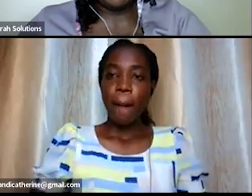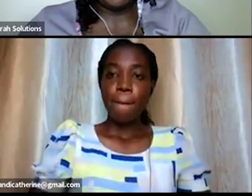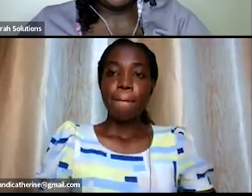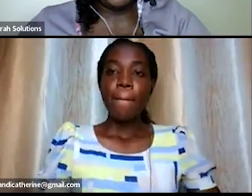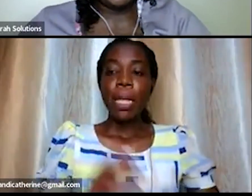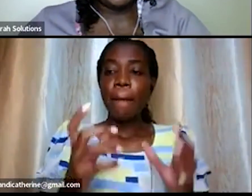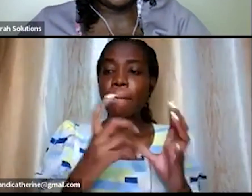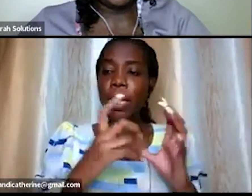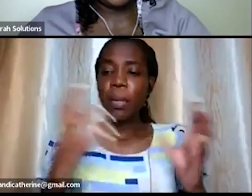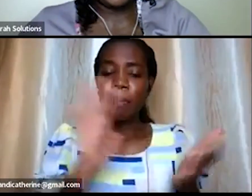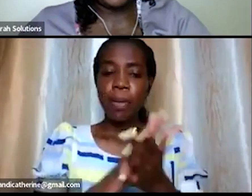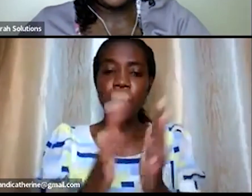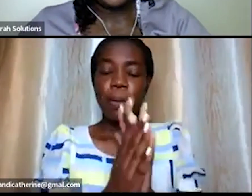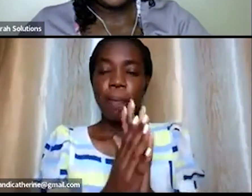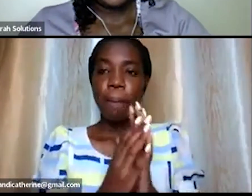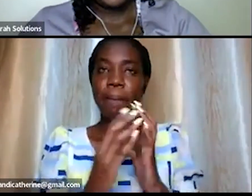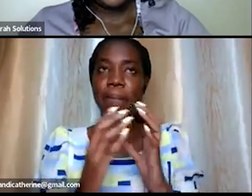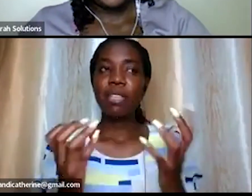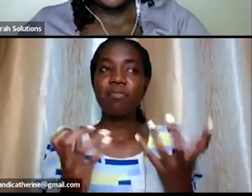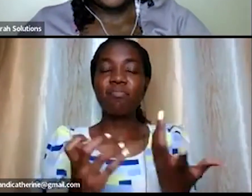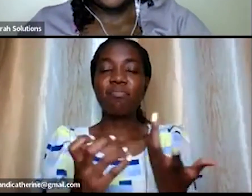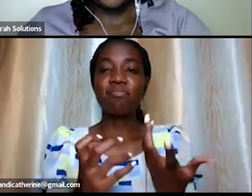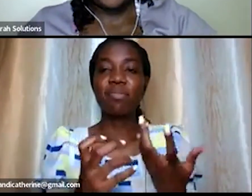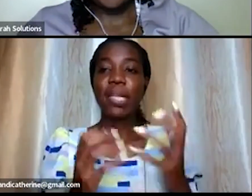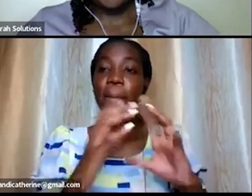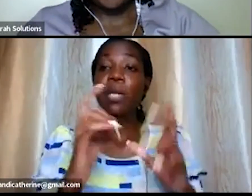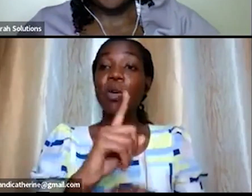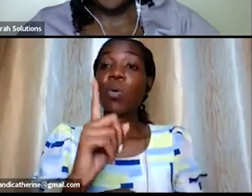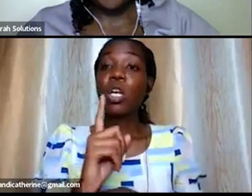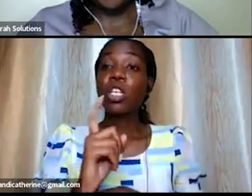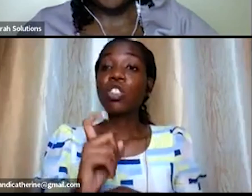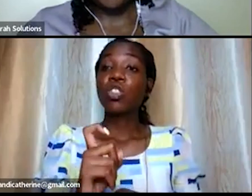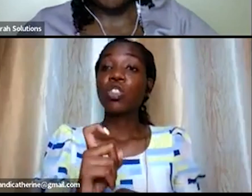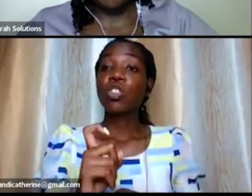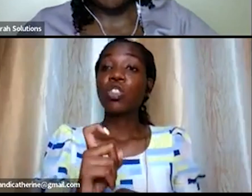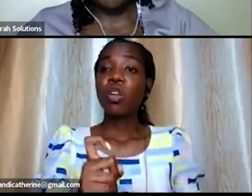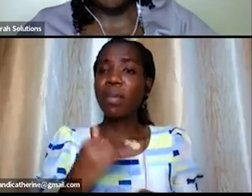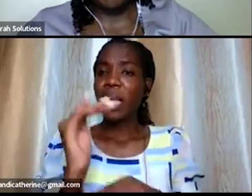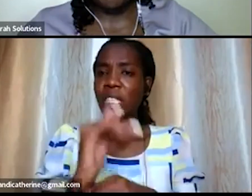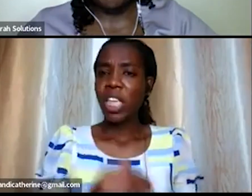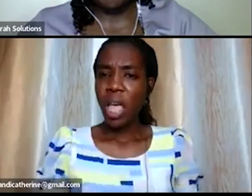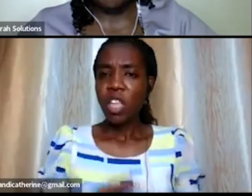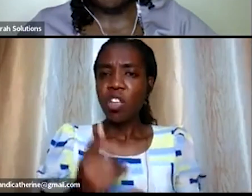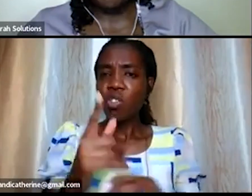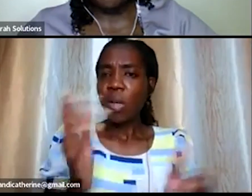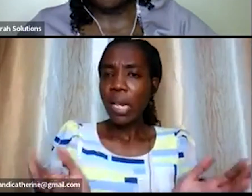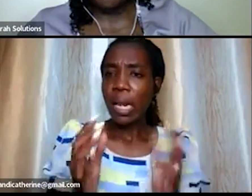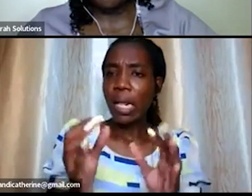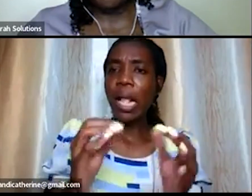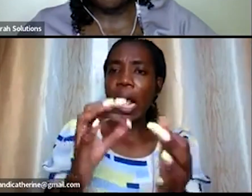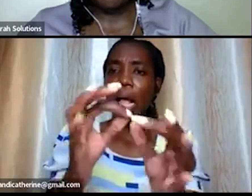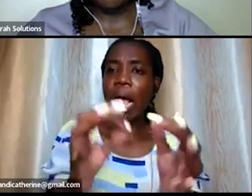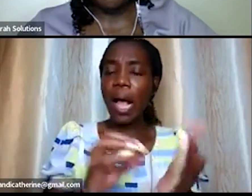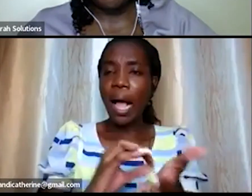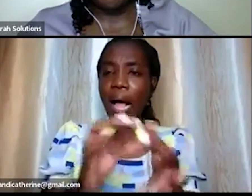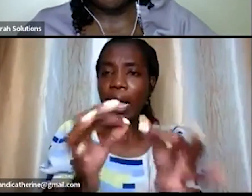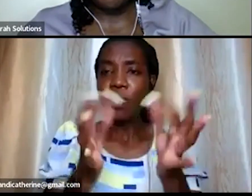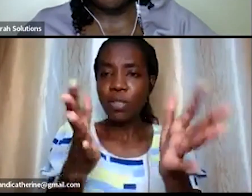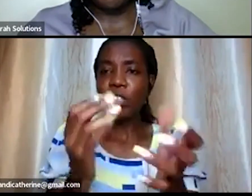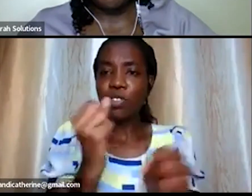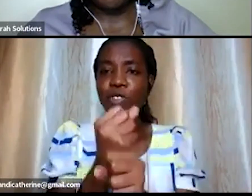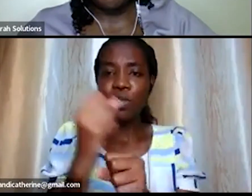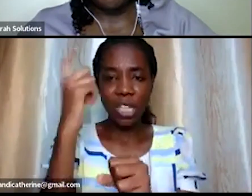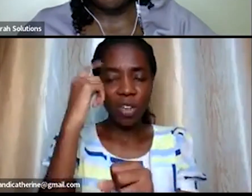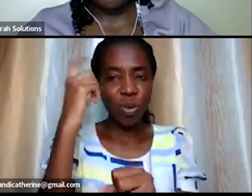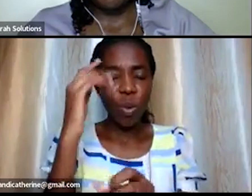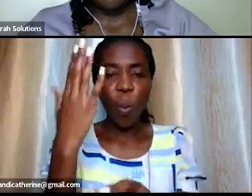it became a big question. I mean, I was asked, Yusuf, why do you encourage an accountant to do psychology? And this